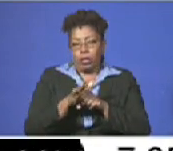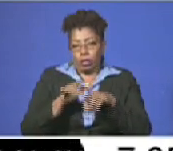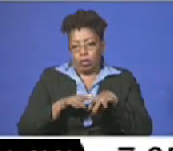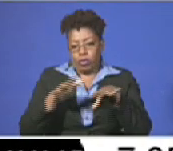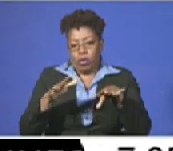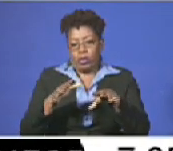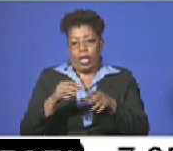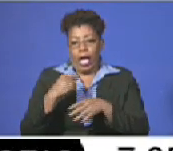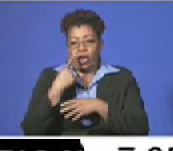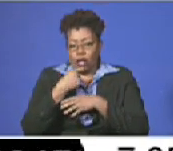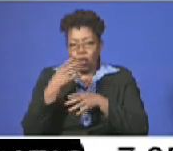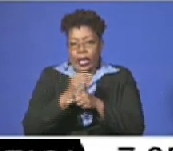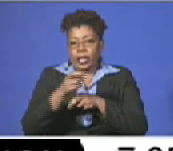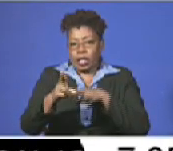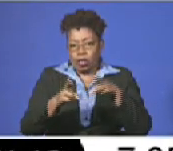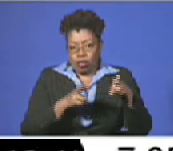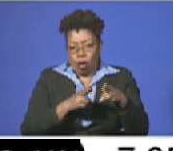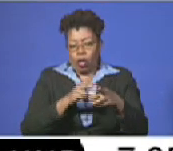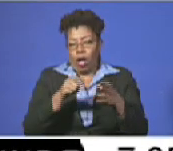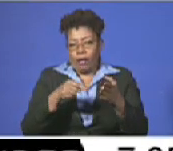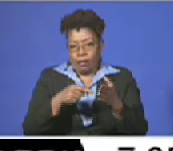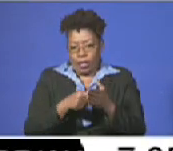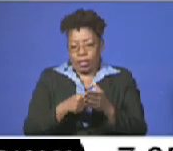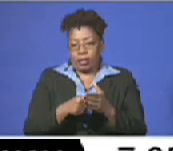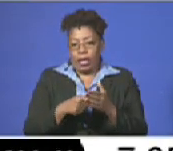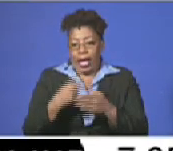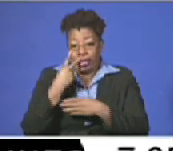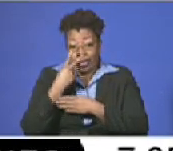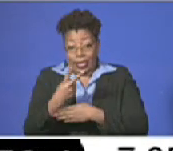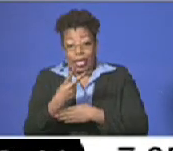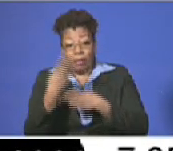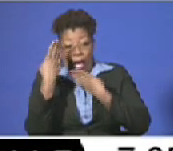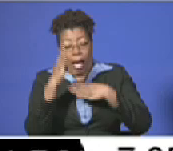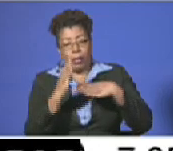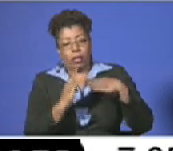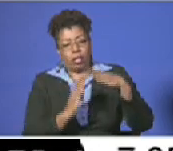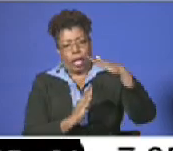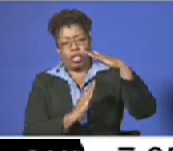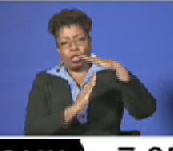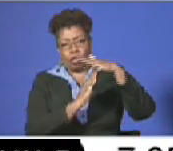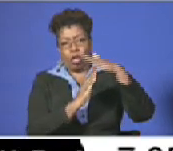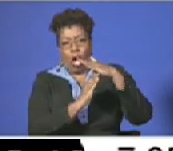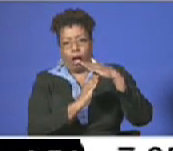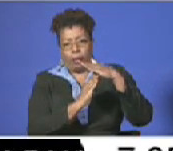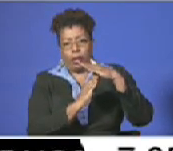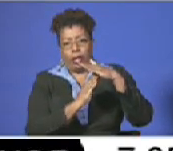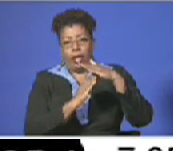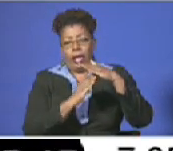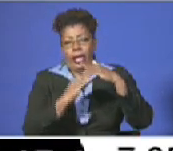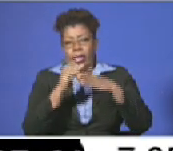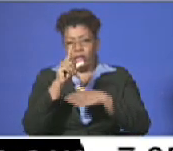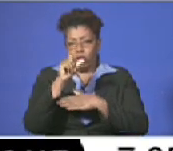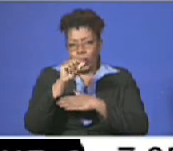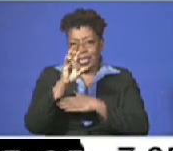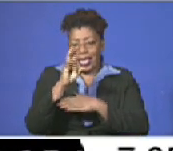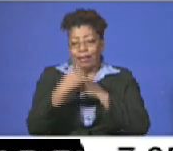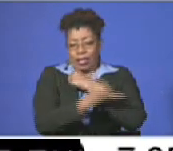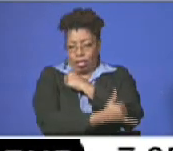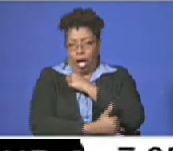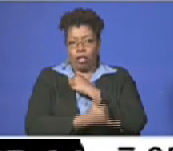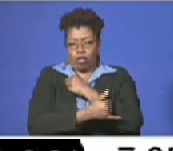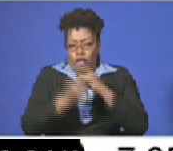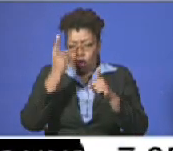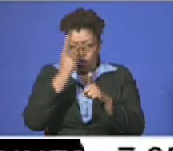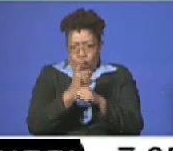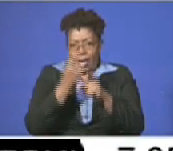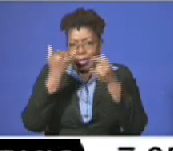of it. And they have recognized the Bahamas as being among the top 27 countries. They said there are 27 countries